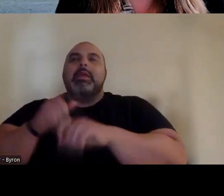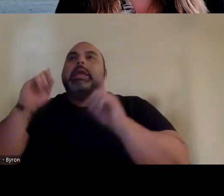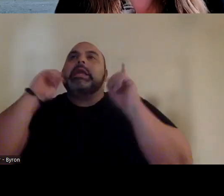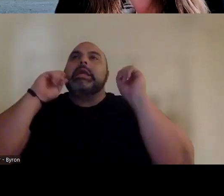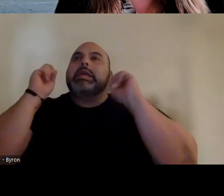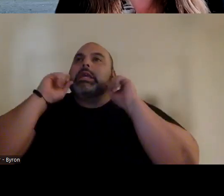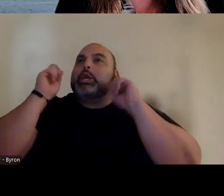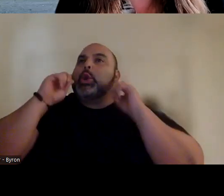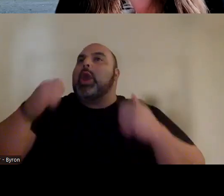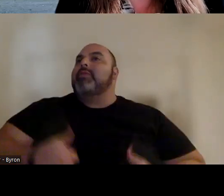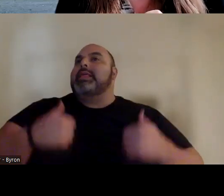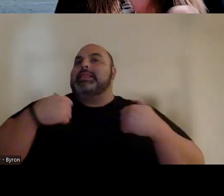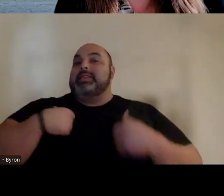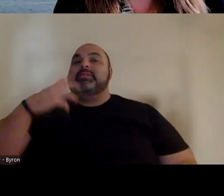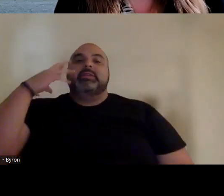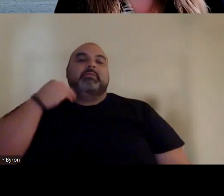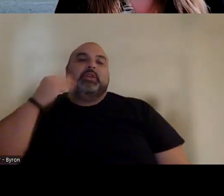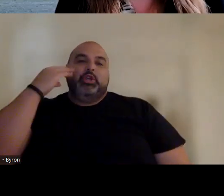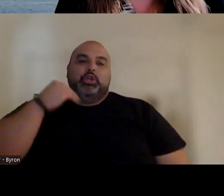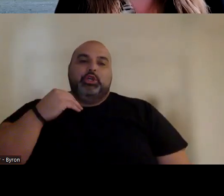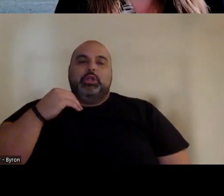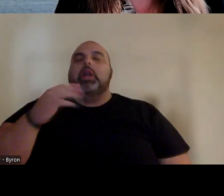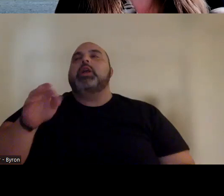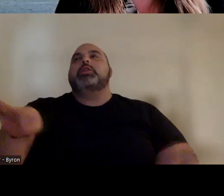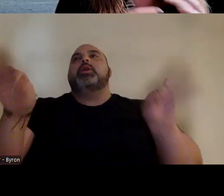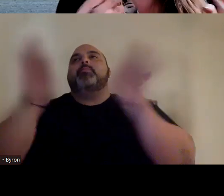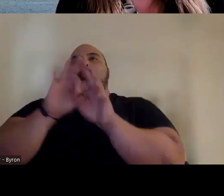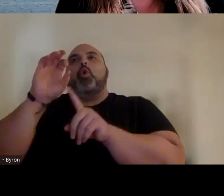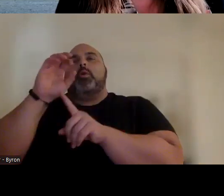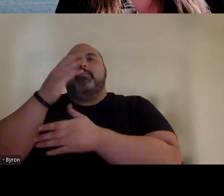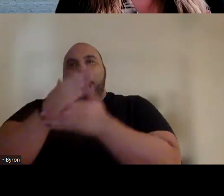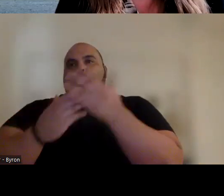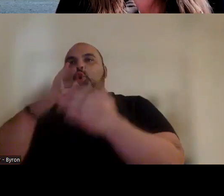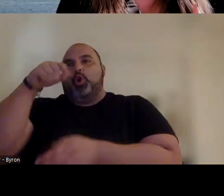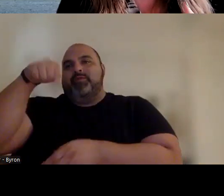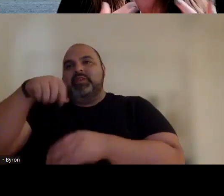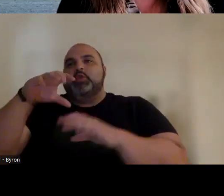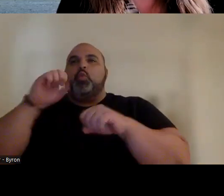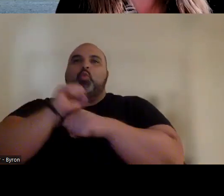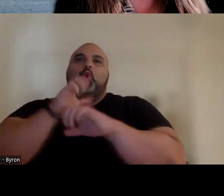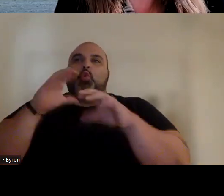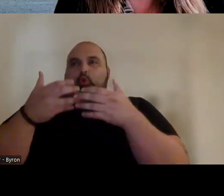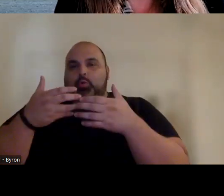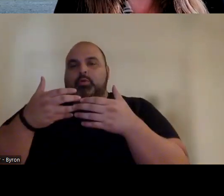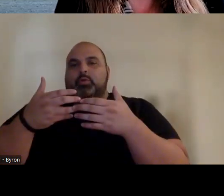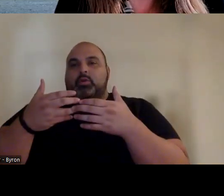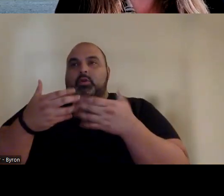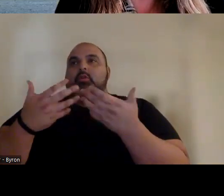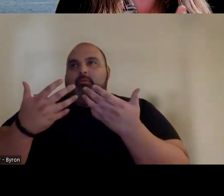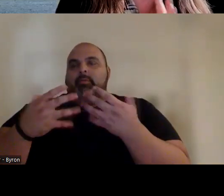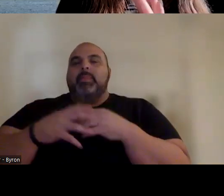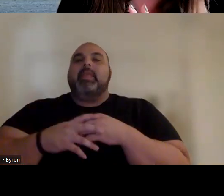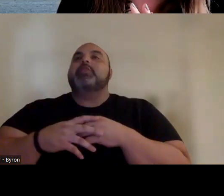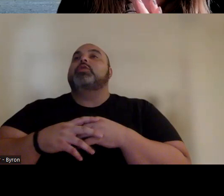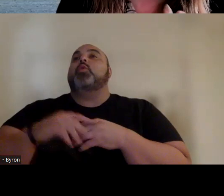lived experience. It is a critical element of the work group's charge is to really